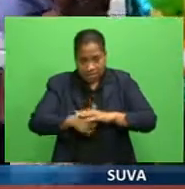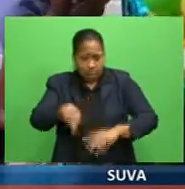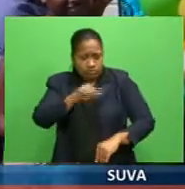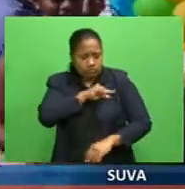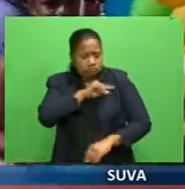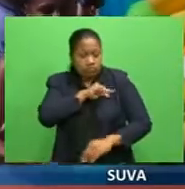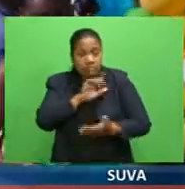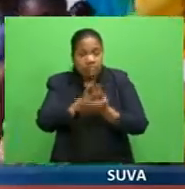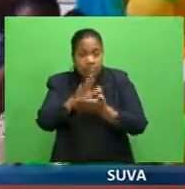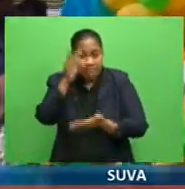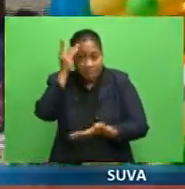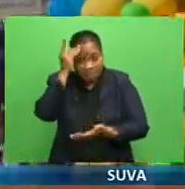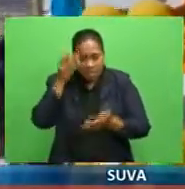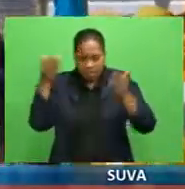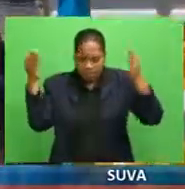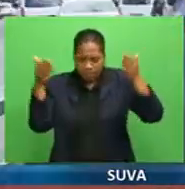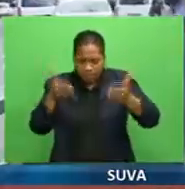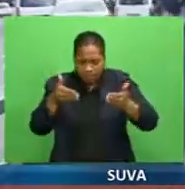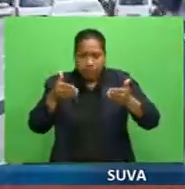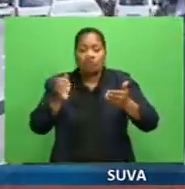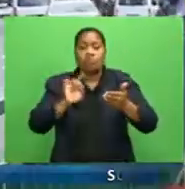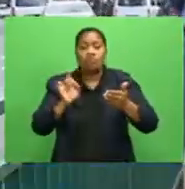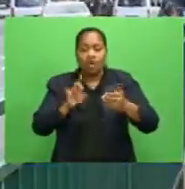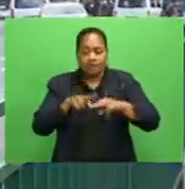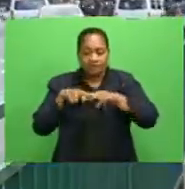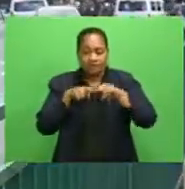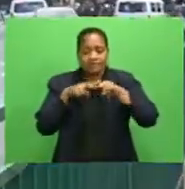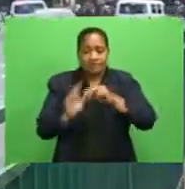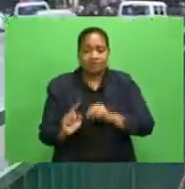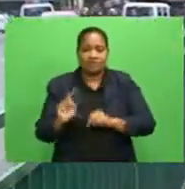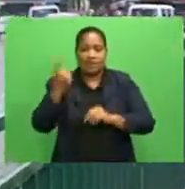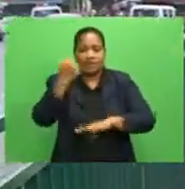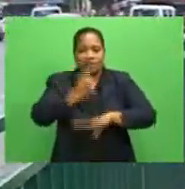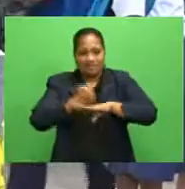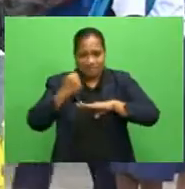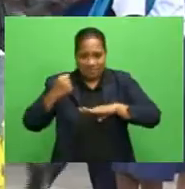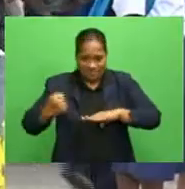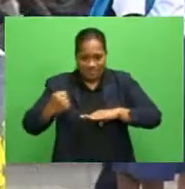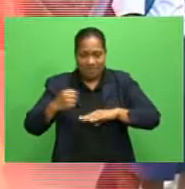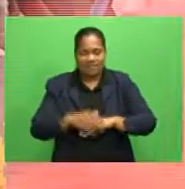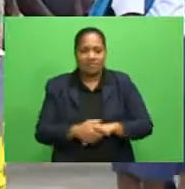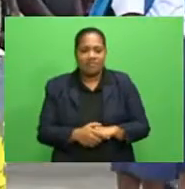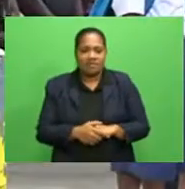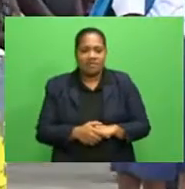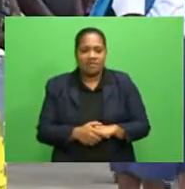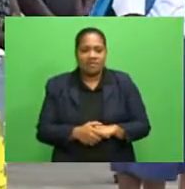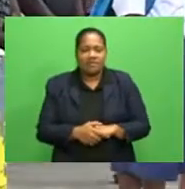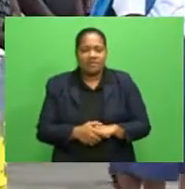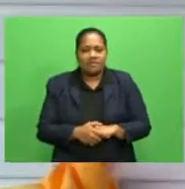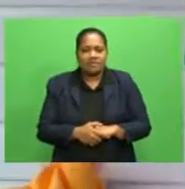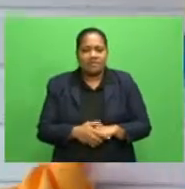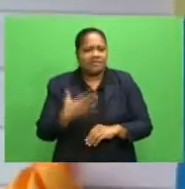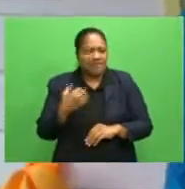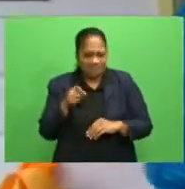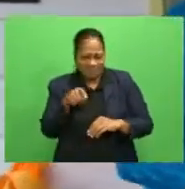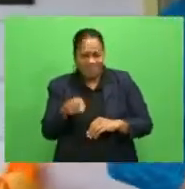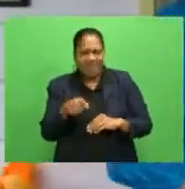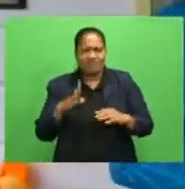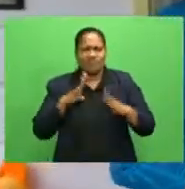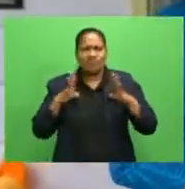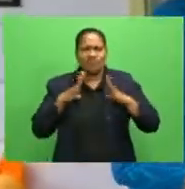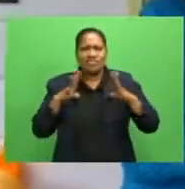one of the main focus of the Fiji First government, exemplified in free tuition, bus fare and